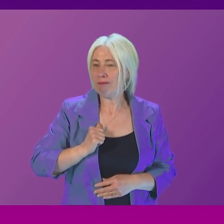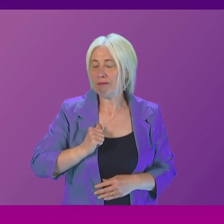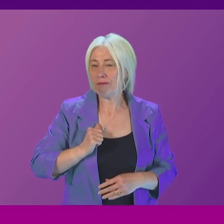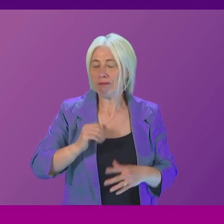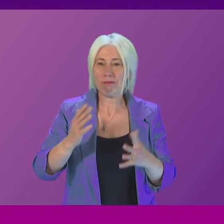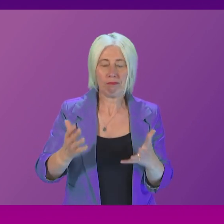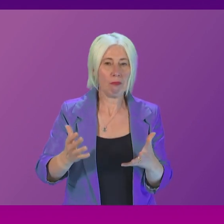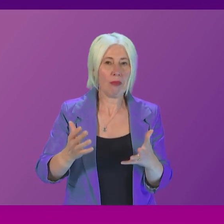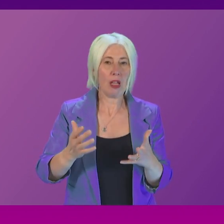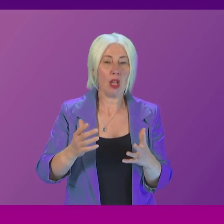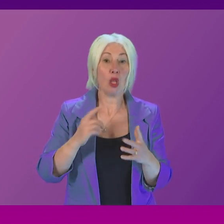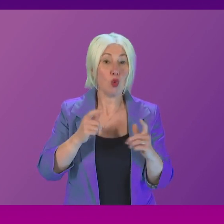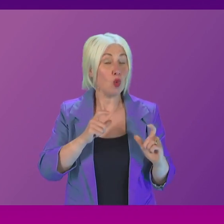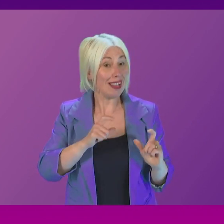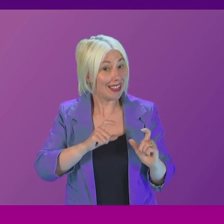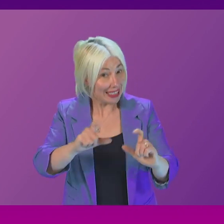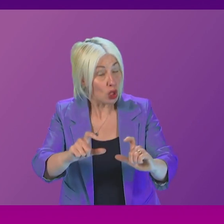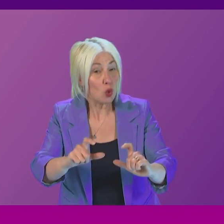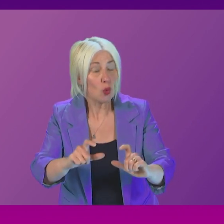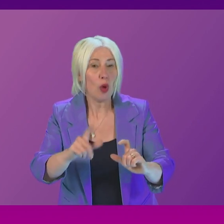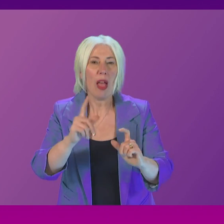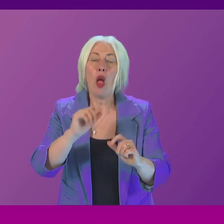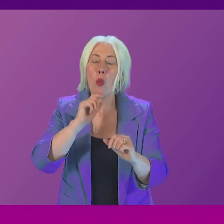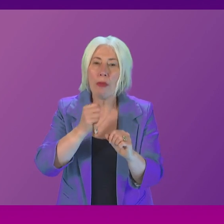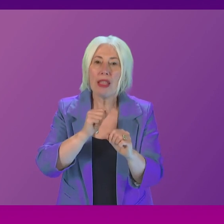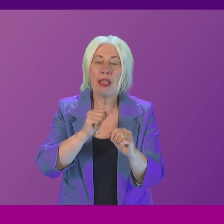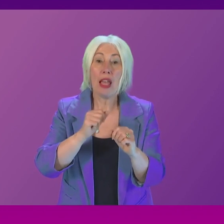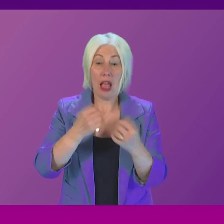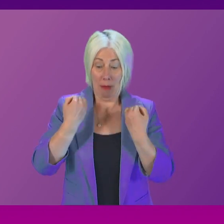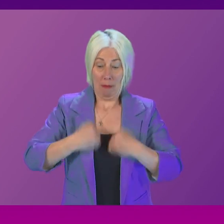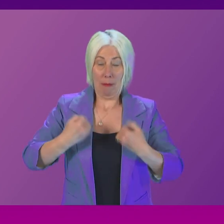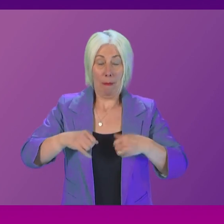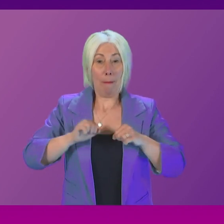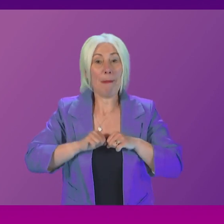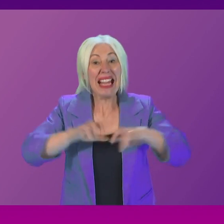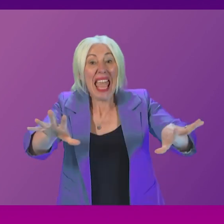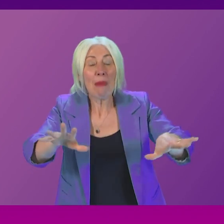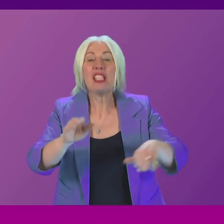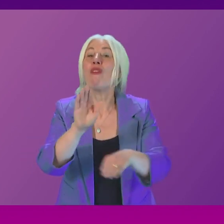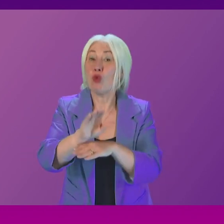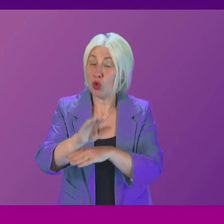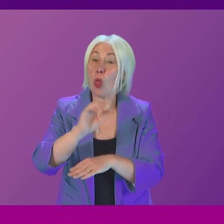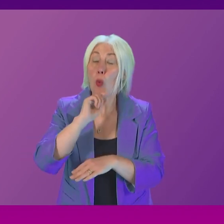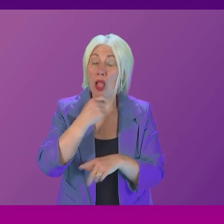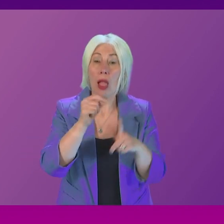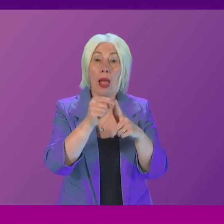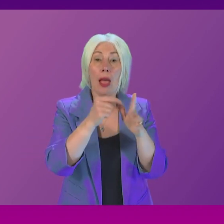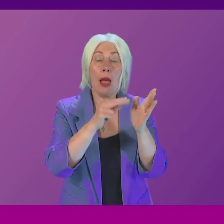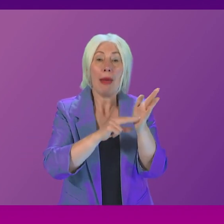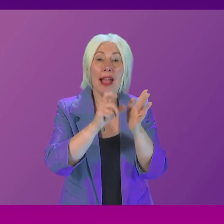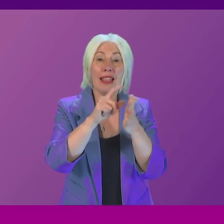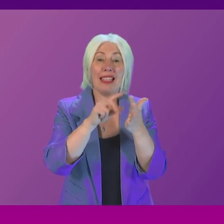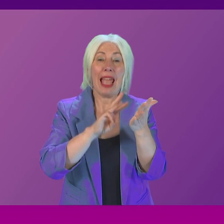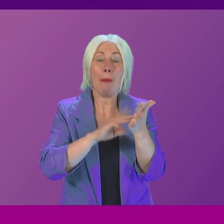to continue to be pandemics in the future. And of course, we have established